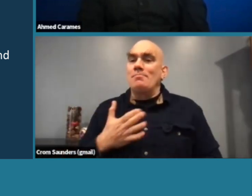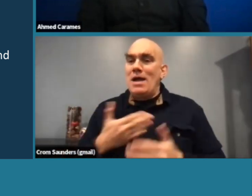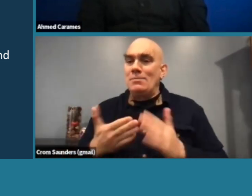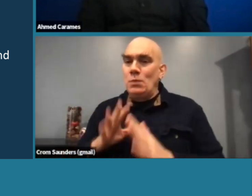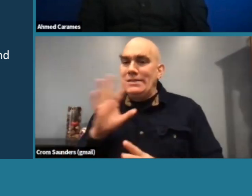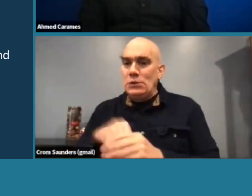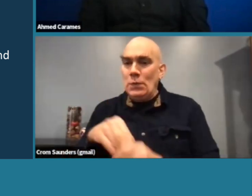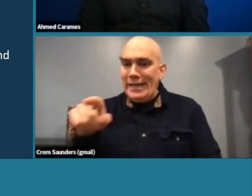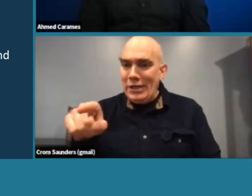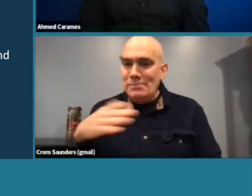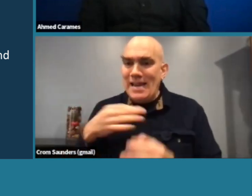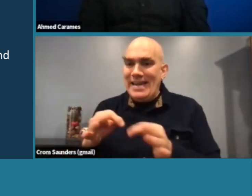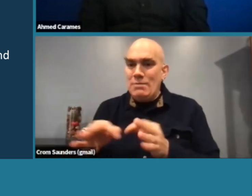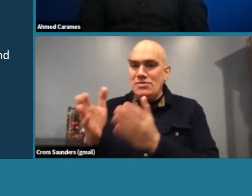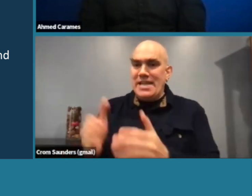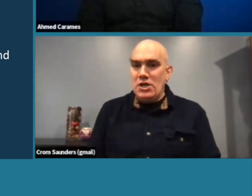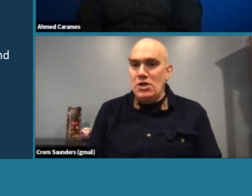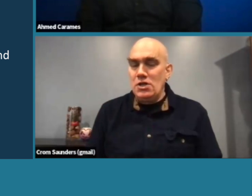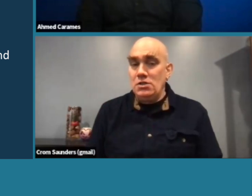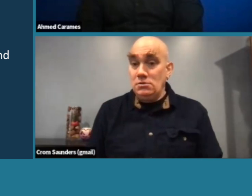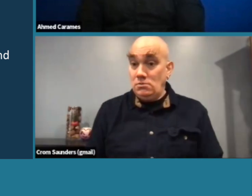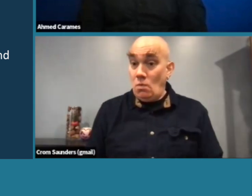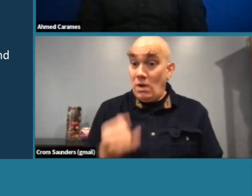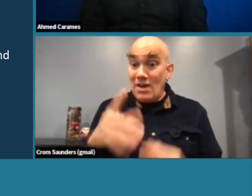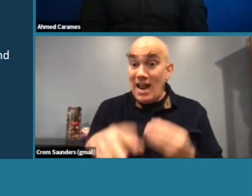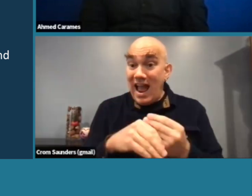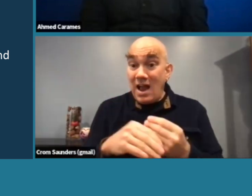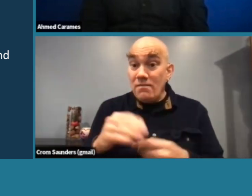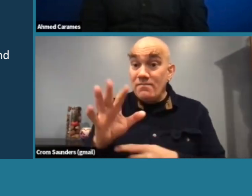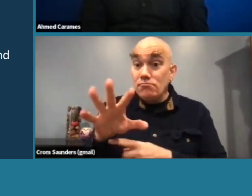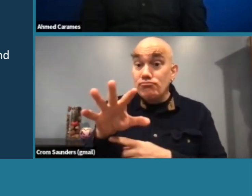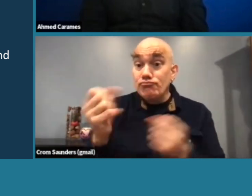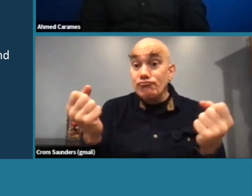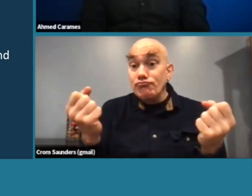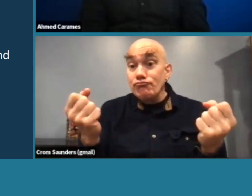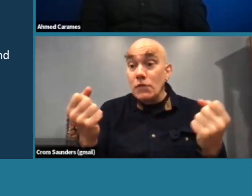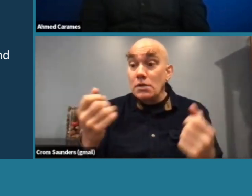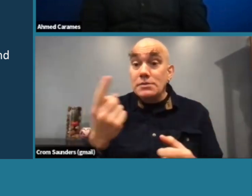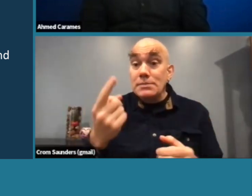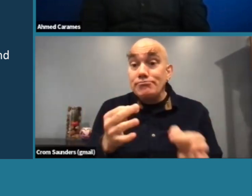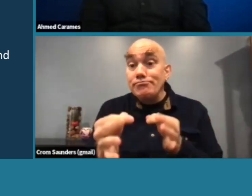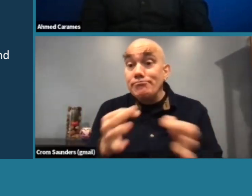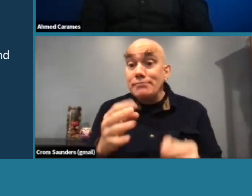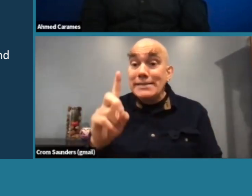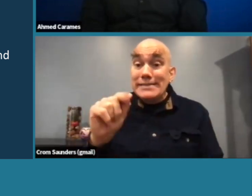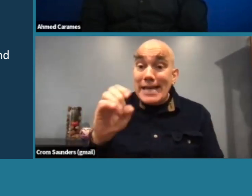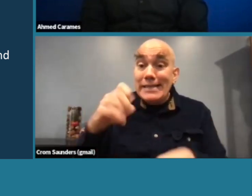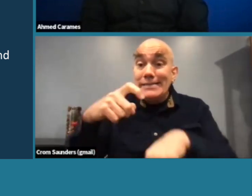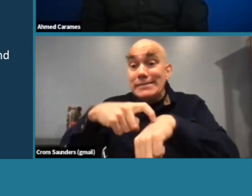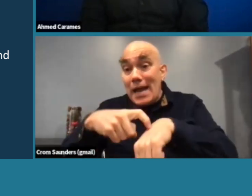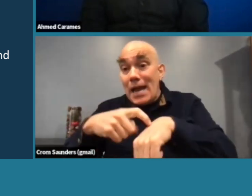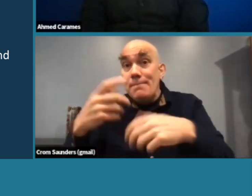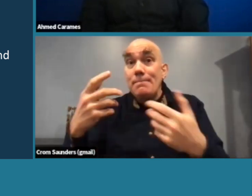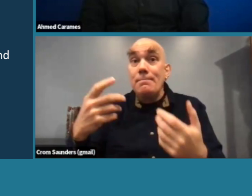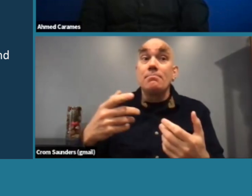There are other languages that are on the flyers, maybe like Spanish, for example, and they're including those communities. So why not have